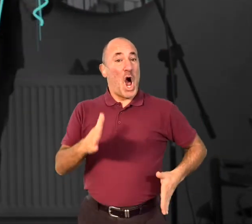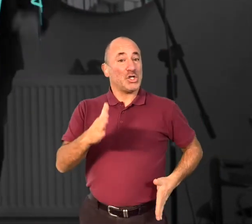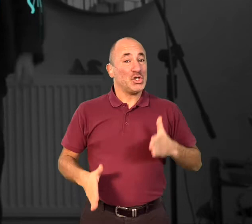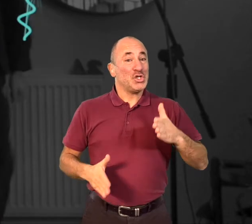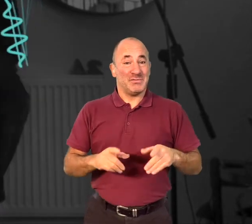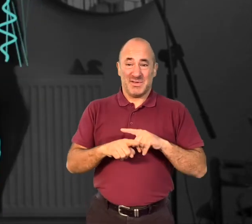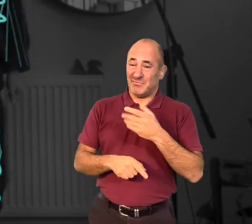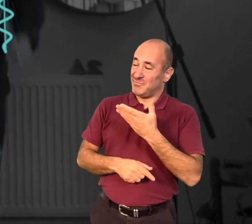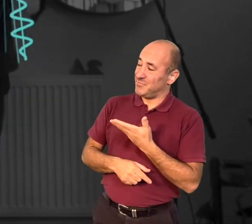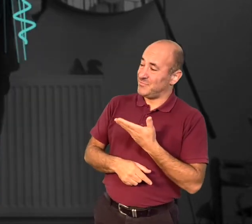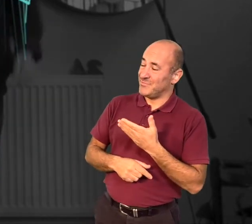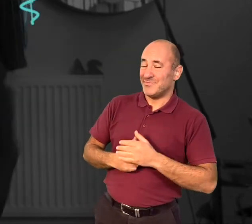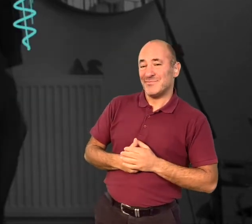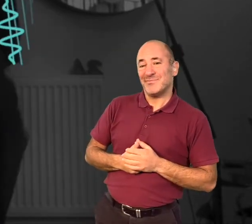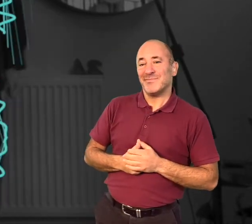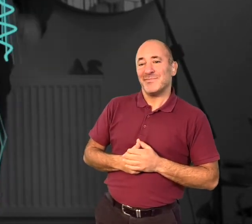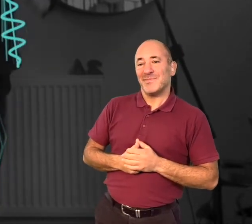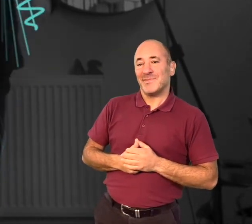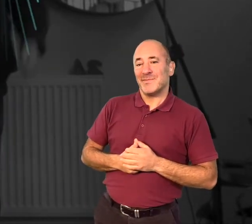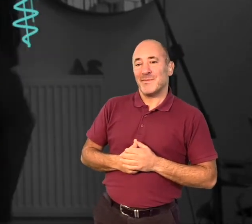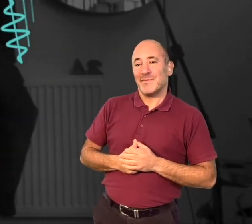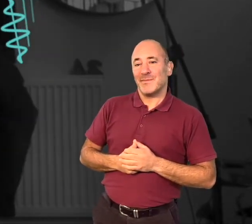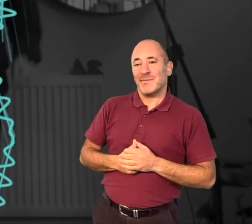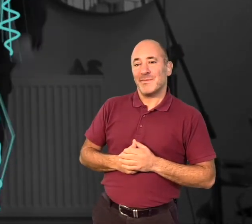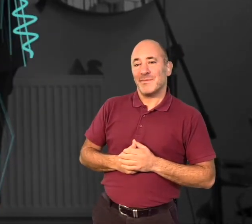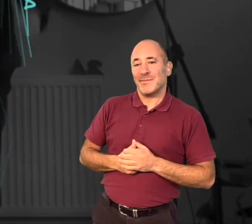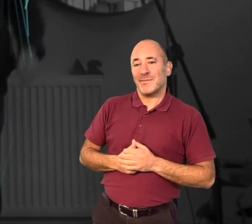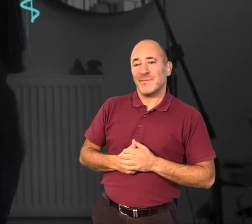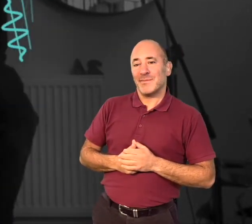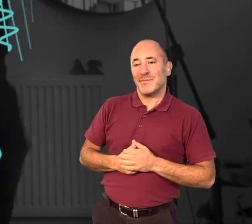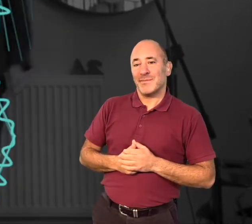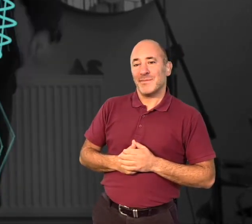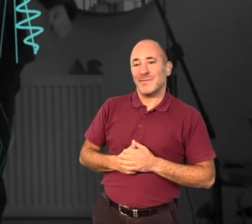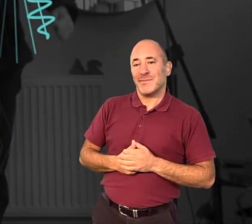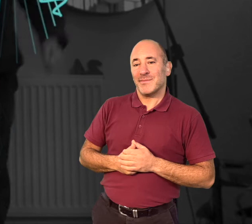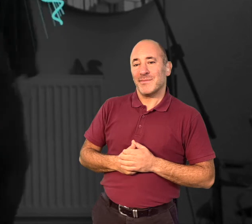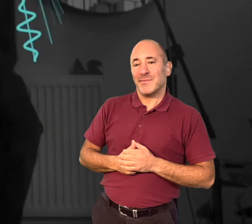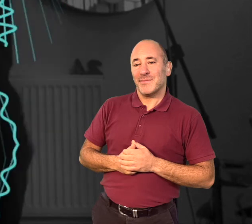marching. That's a